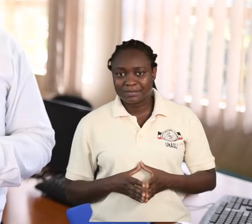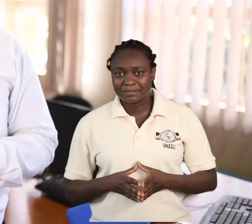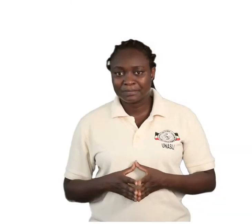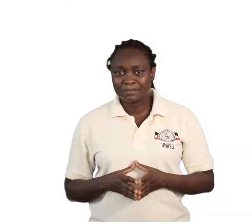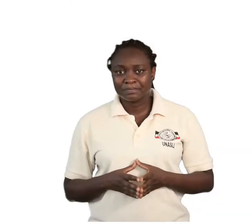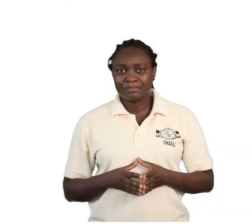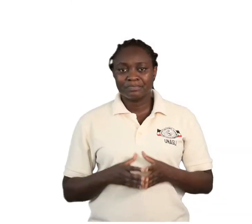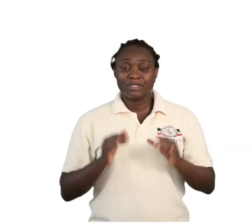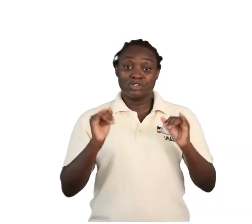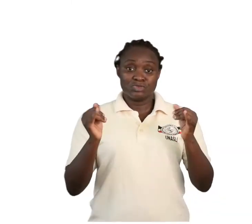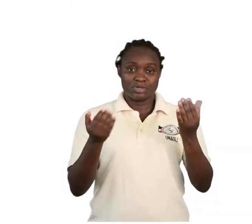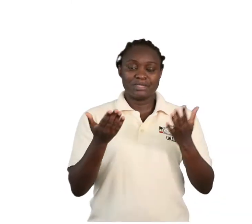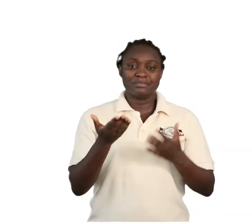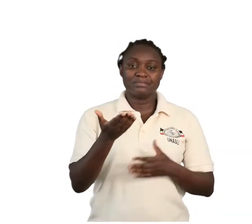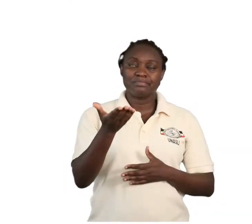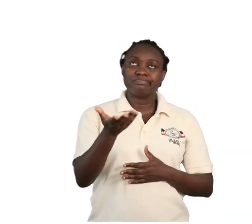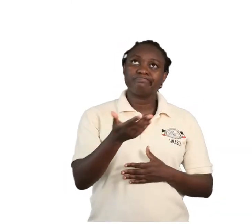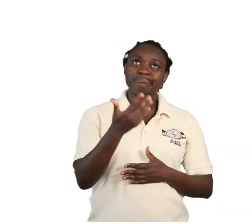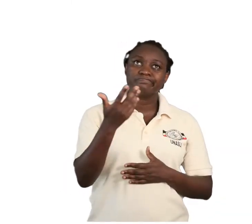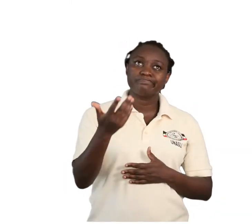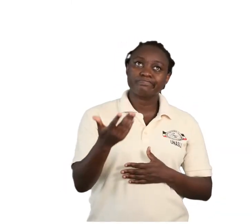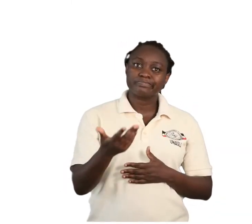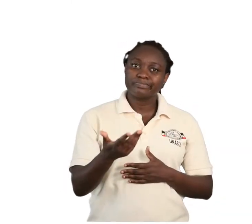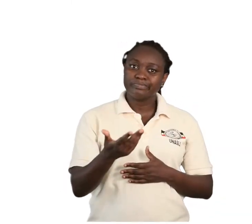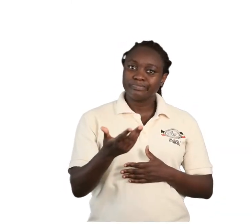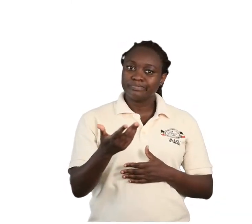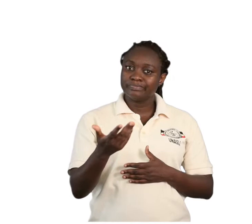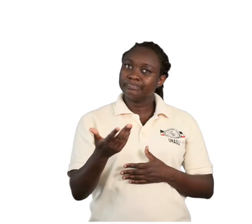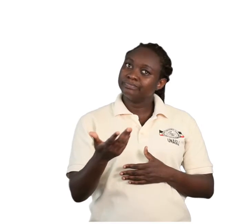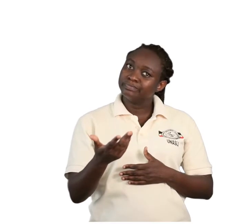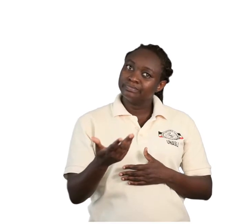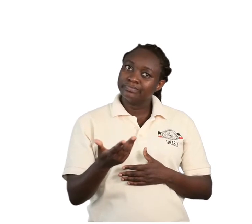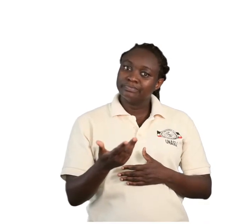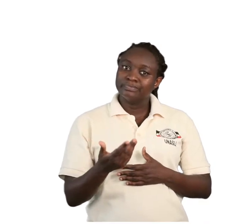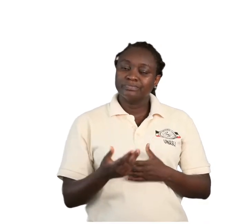Write this for me. Write